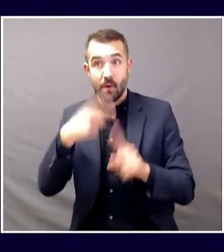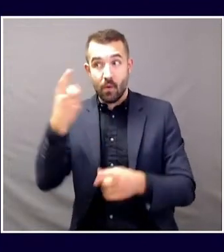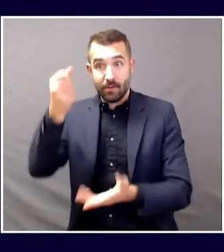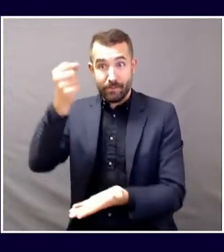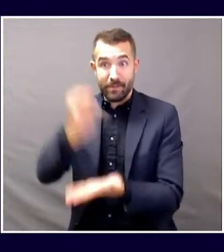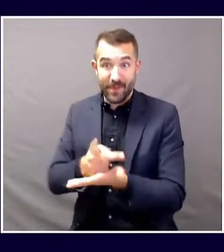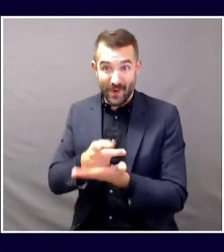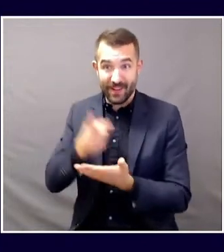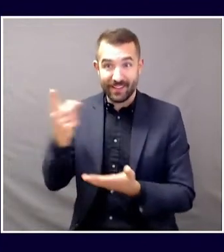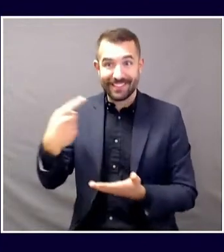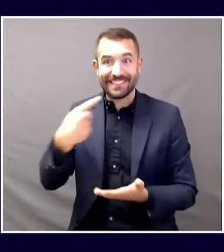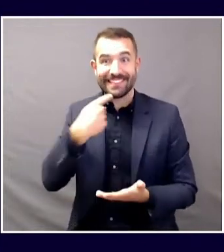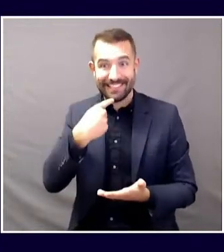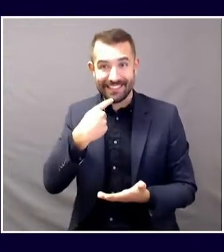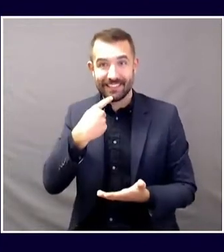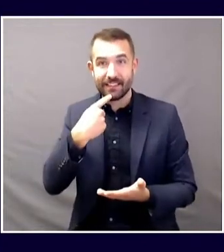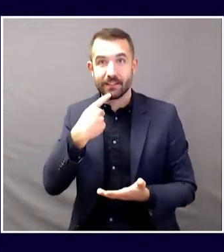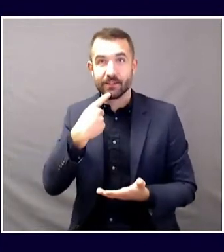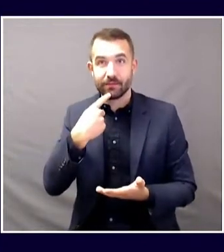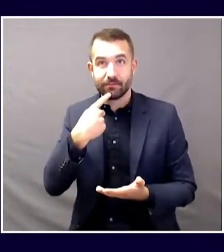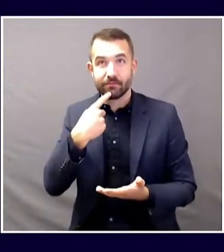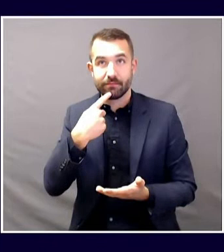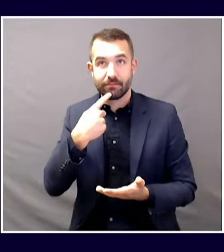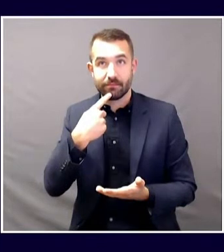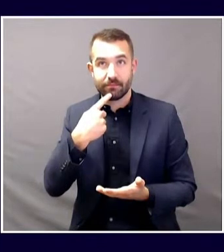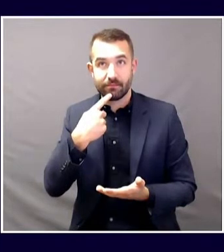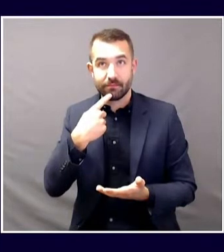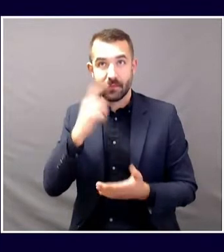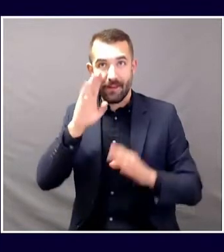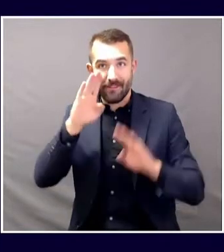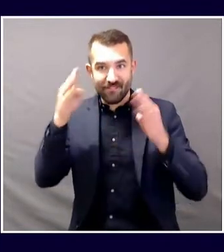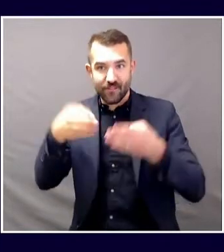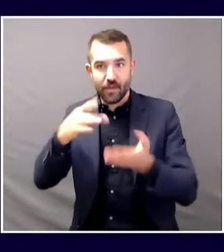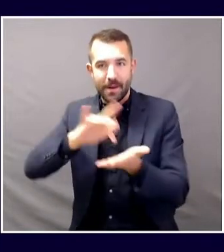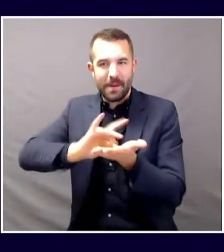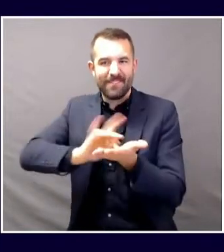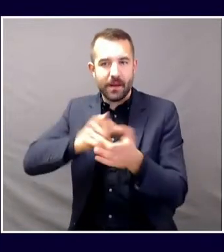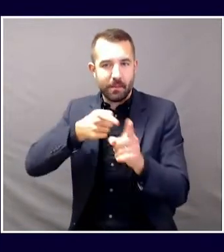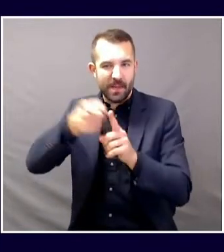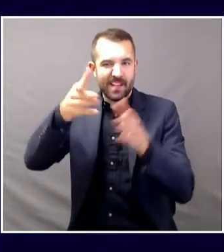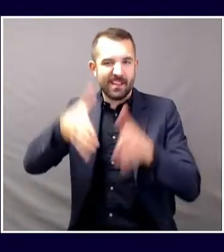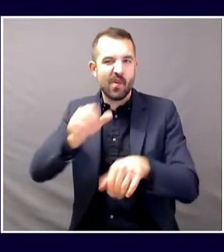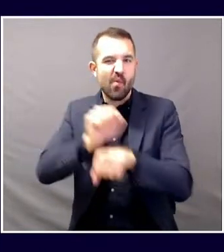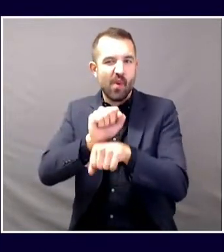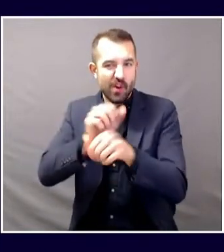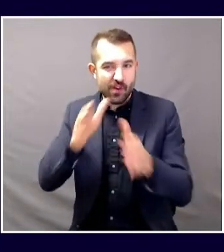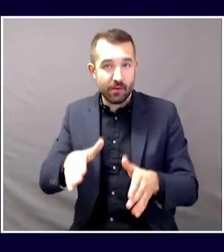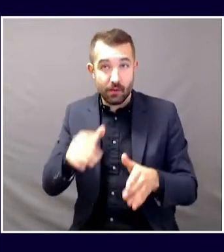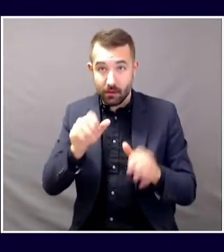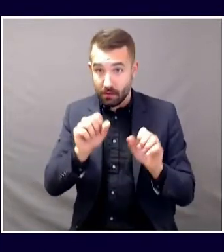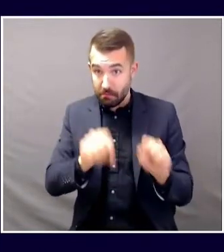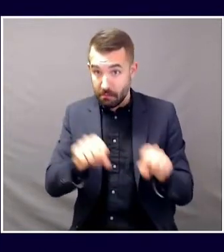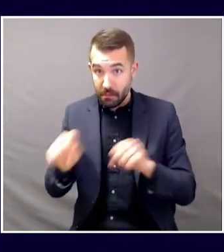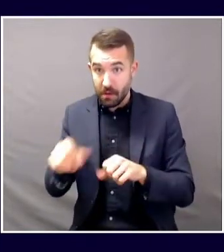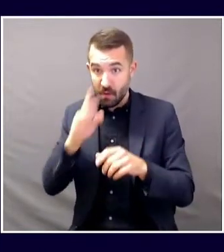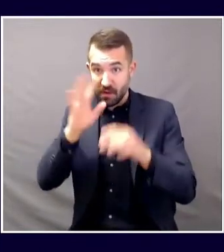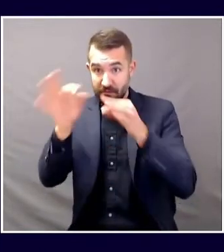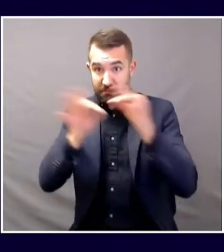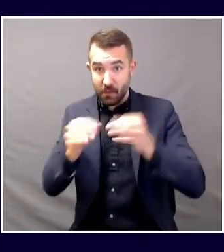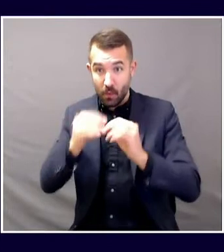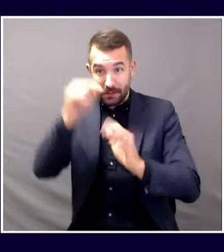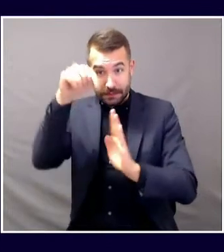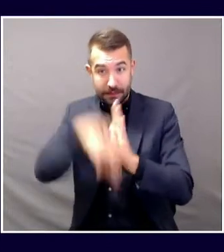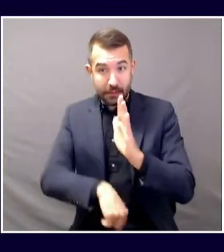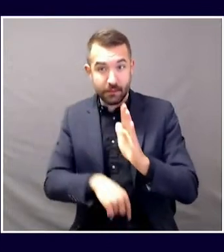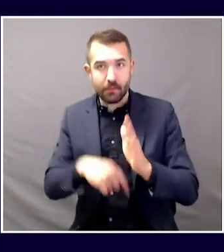line. And I was hoping that you could go into a little bit more detail about that. Will there be any preference among healthcare workers? For